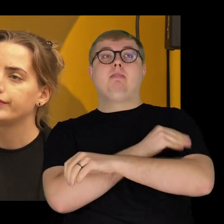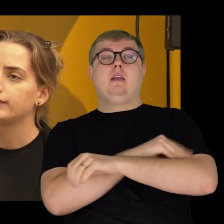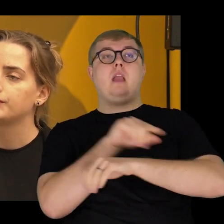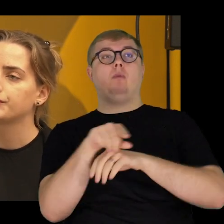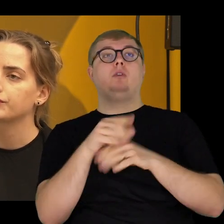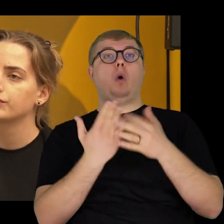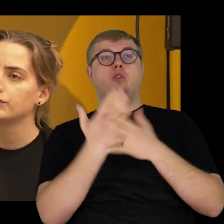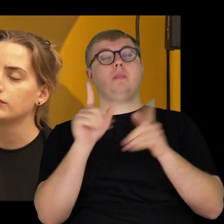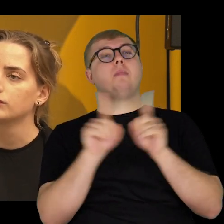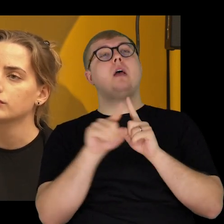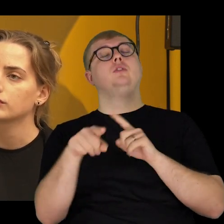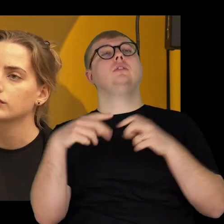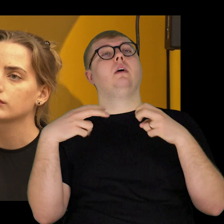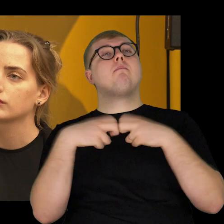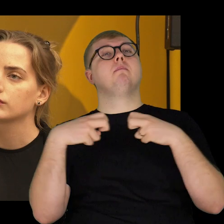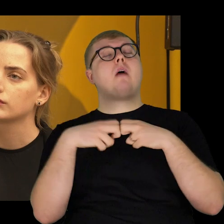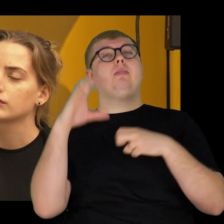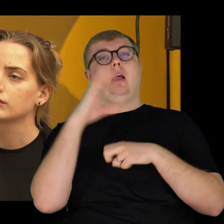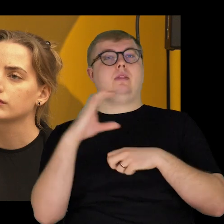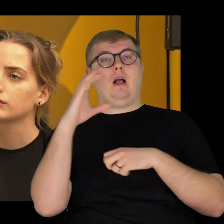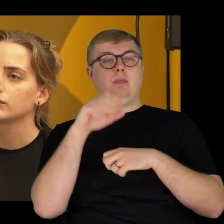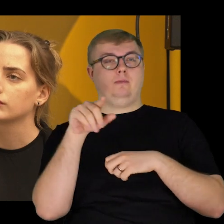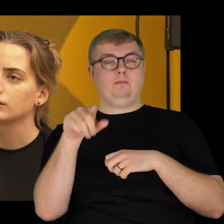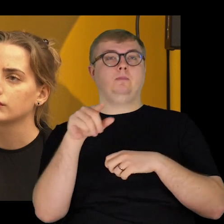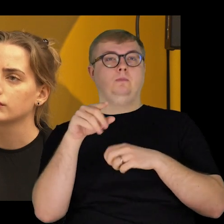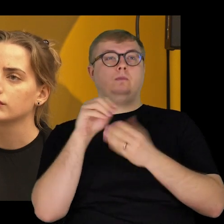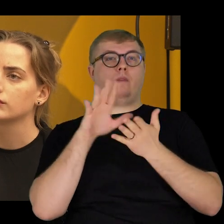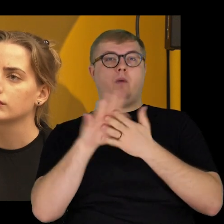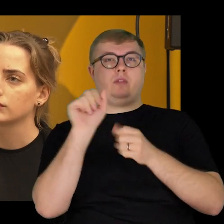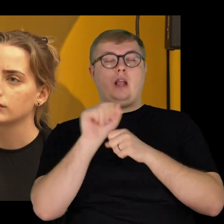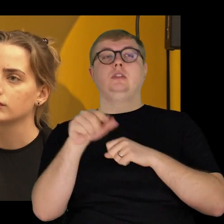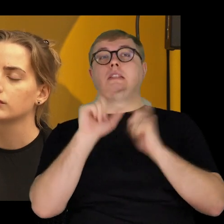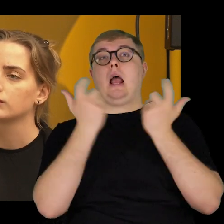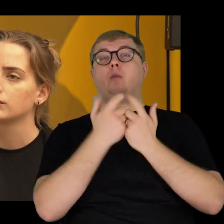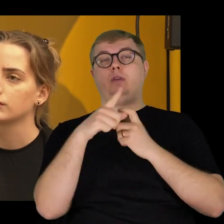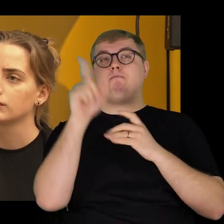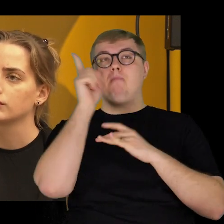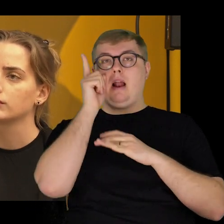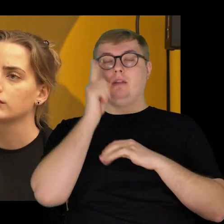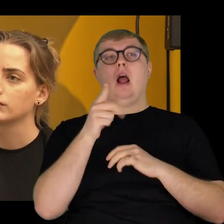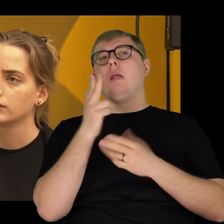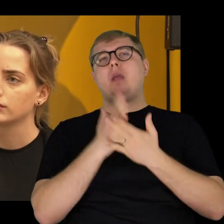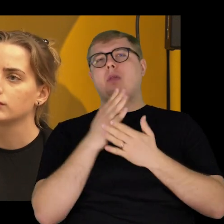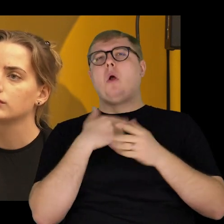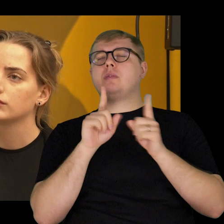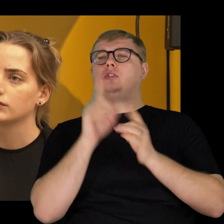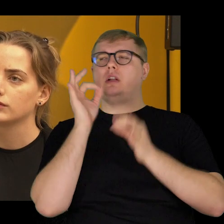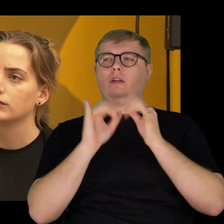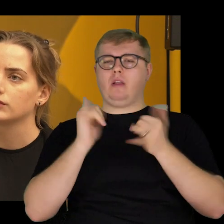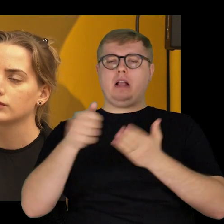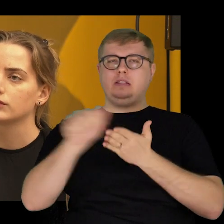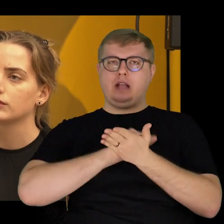now there's this kind of push, not just in Berlin, but in other gardens that we're looking at to scan and digitalize this and store it on